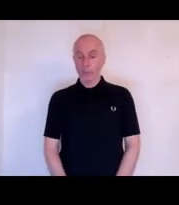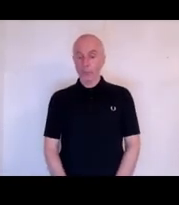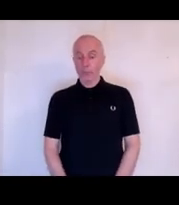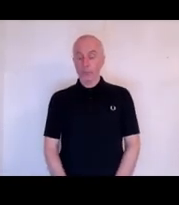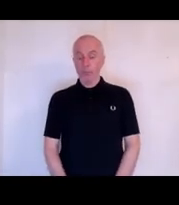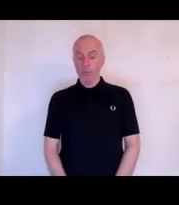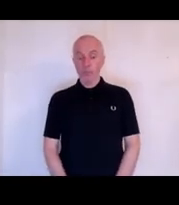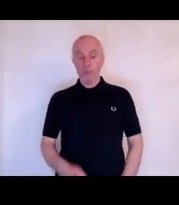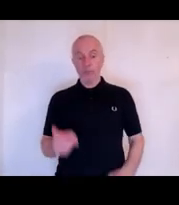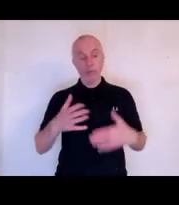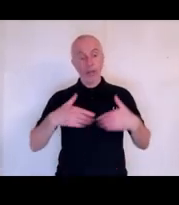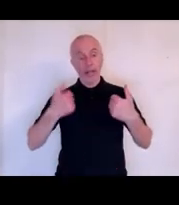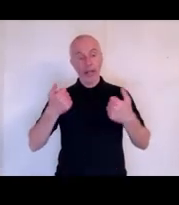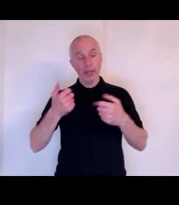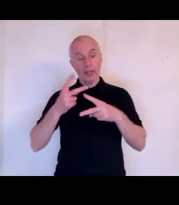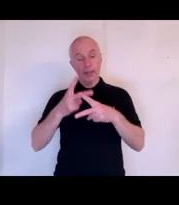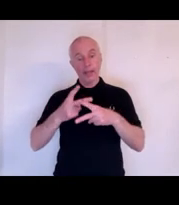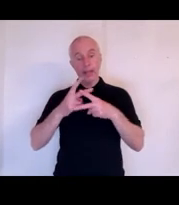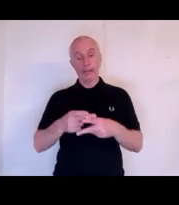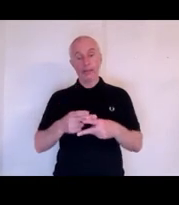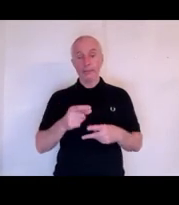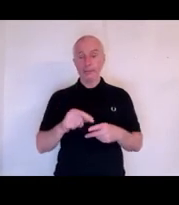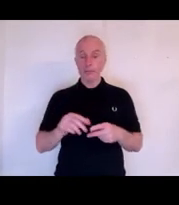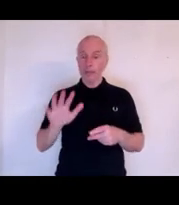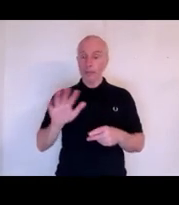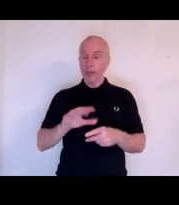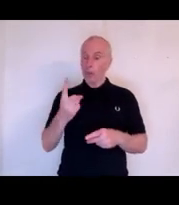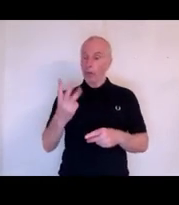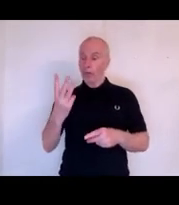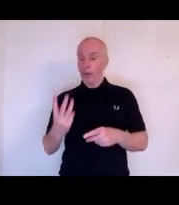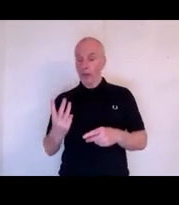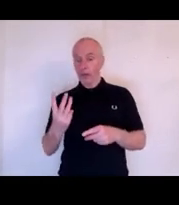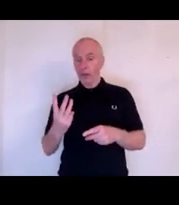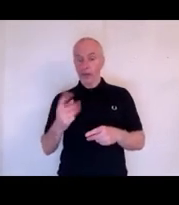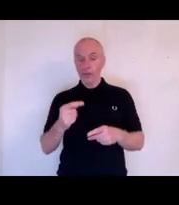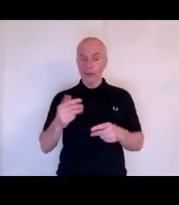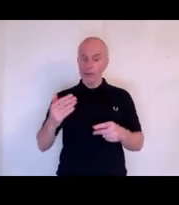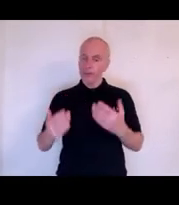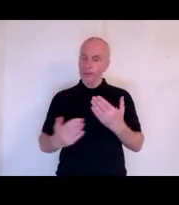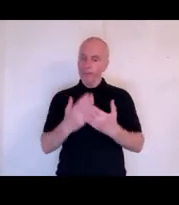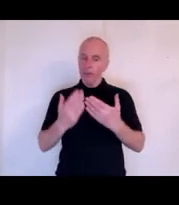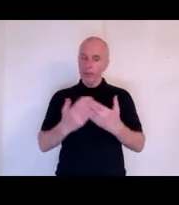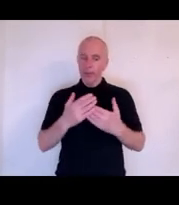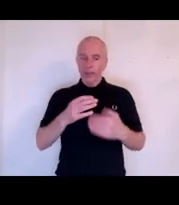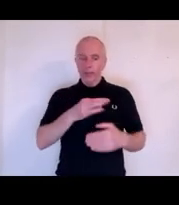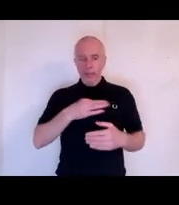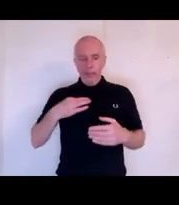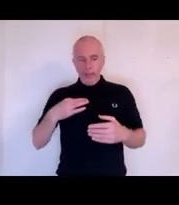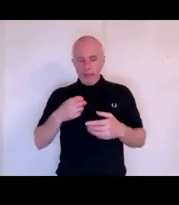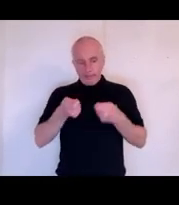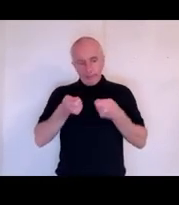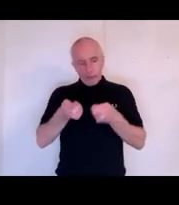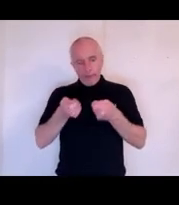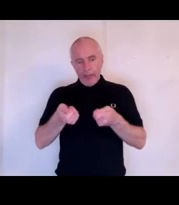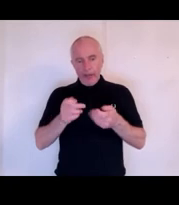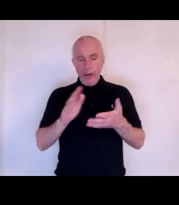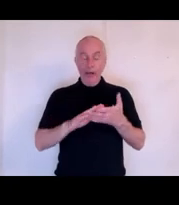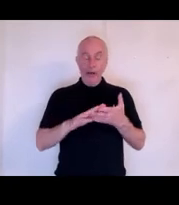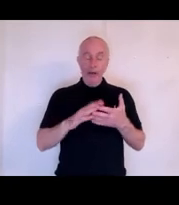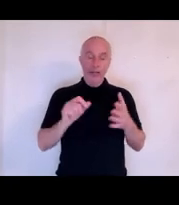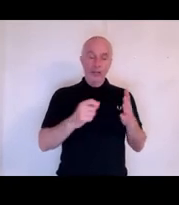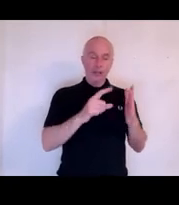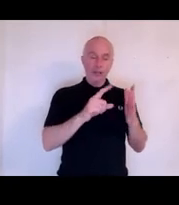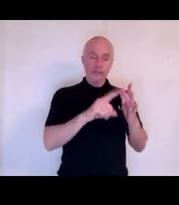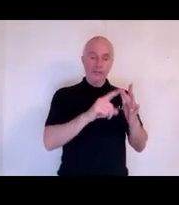interestingly, around a third of modern medical treatments depend on radiation and radioisotopes nowadays. And those